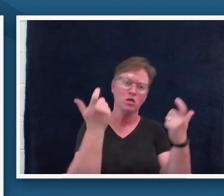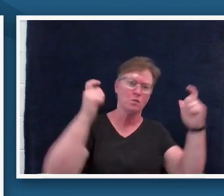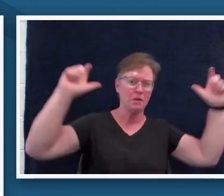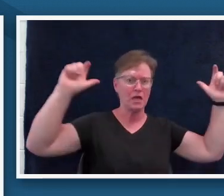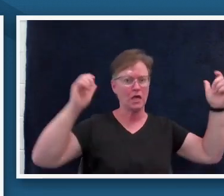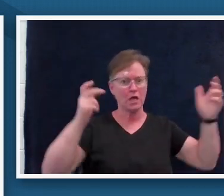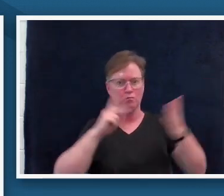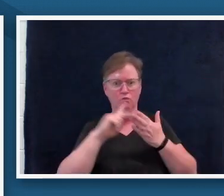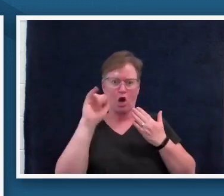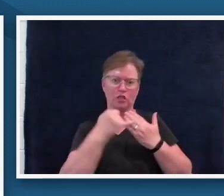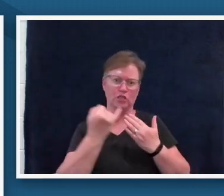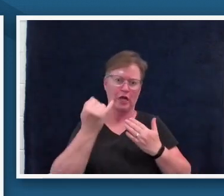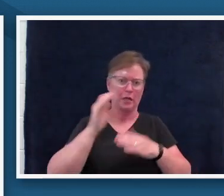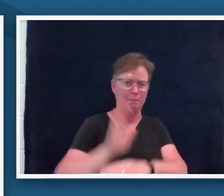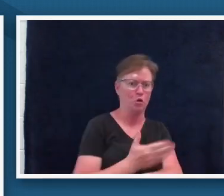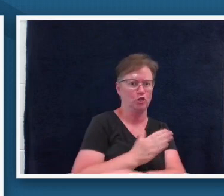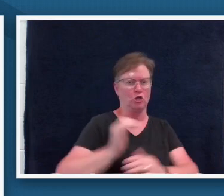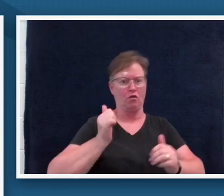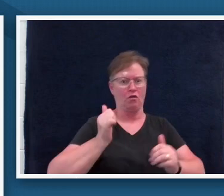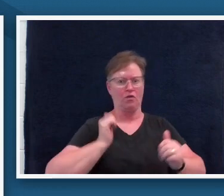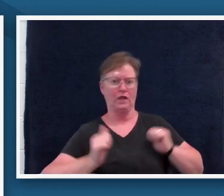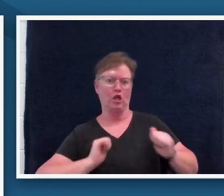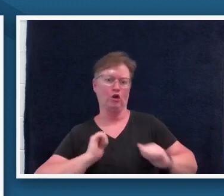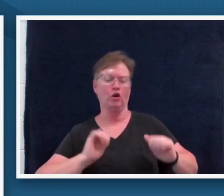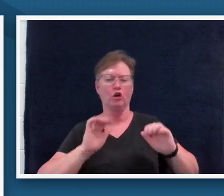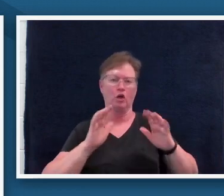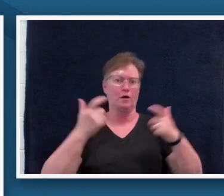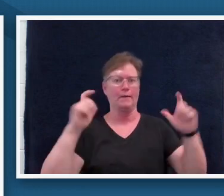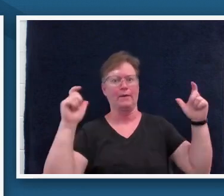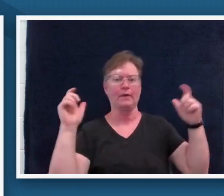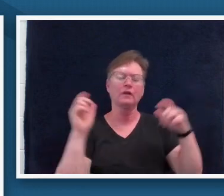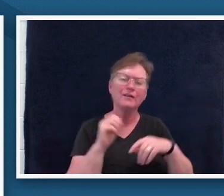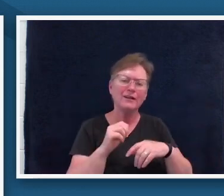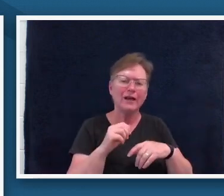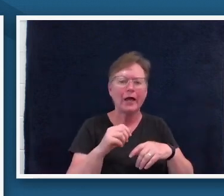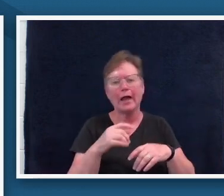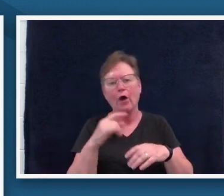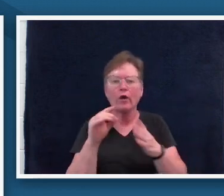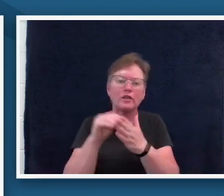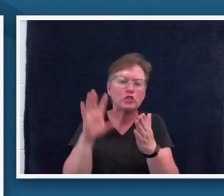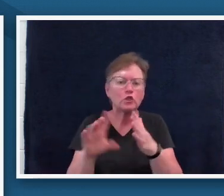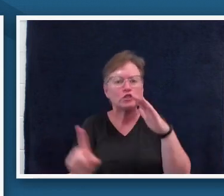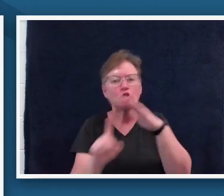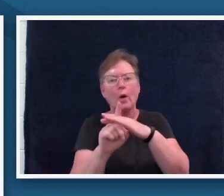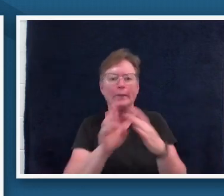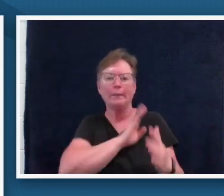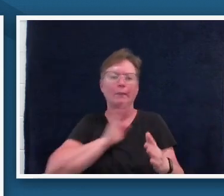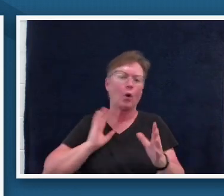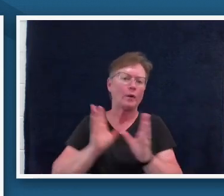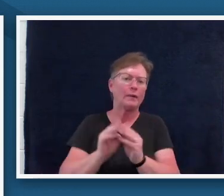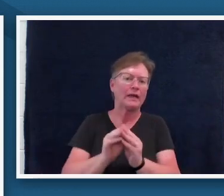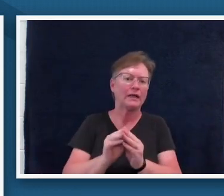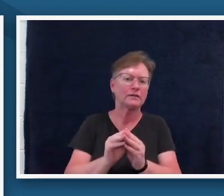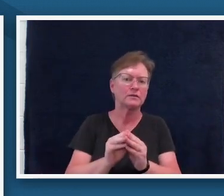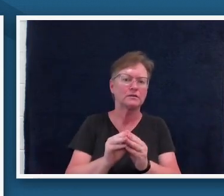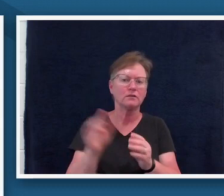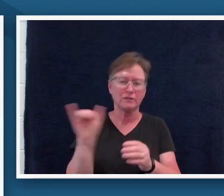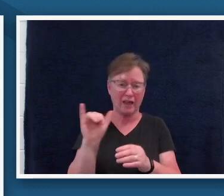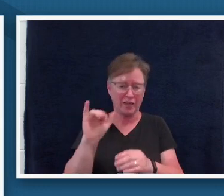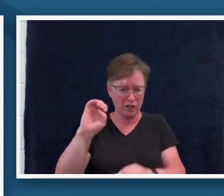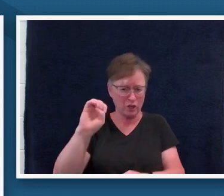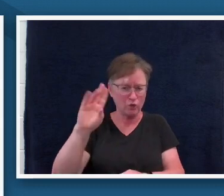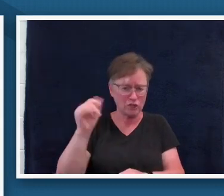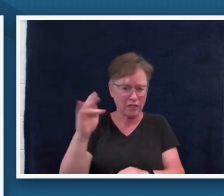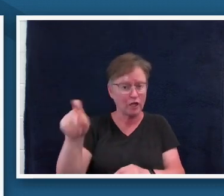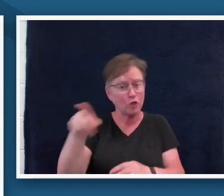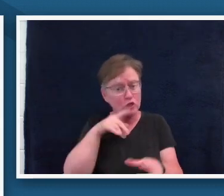anything else. You know, kids don't have to show up in board meetings like you were describing, Eugenia, but they can write to their legislators. They can write